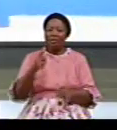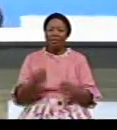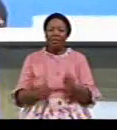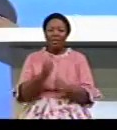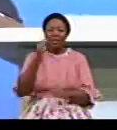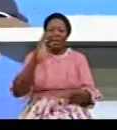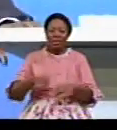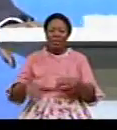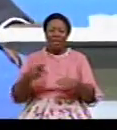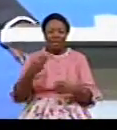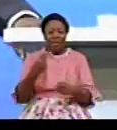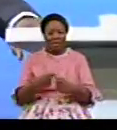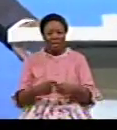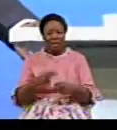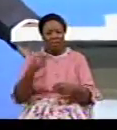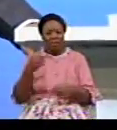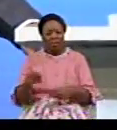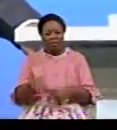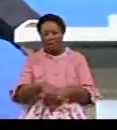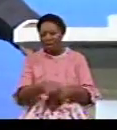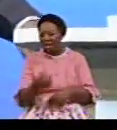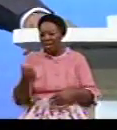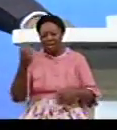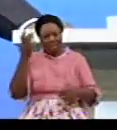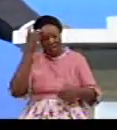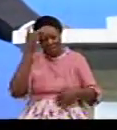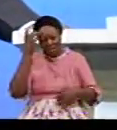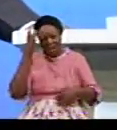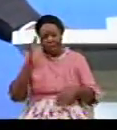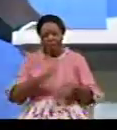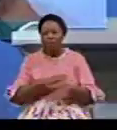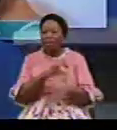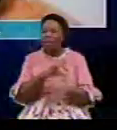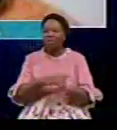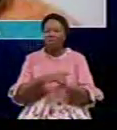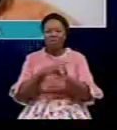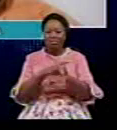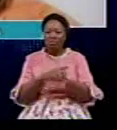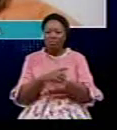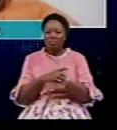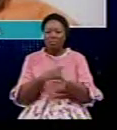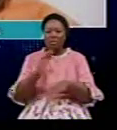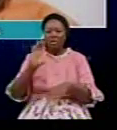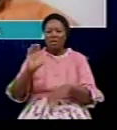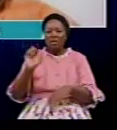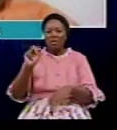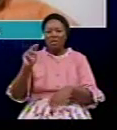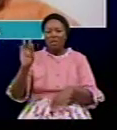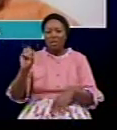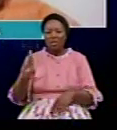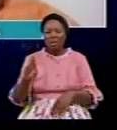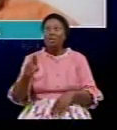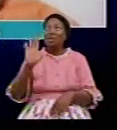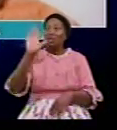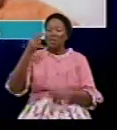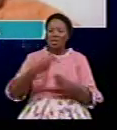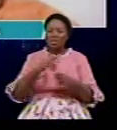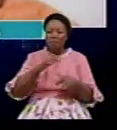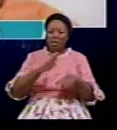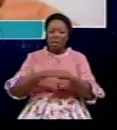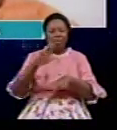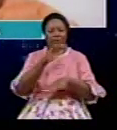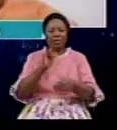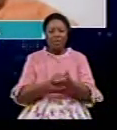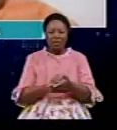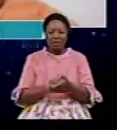have submitted their hearts, their life, everything unto him to reign. Thank